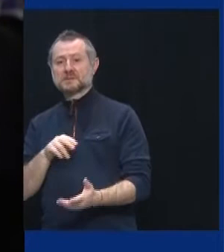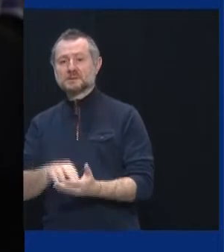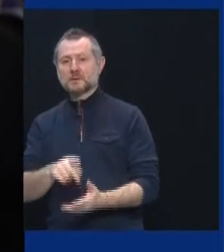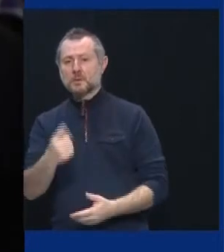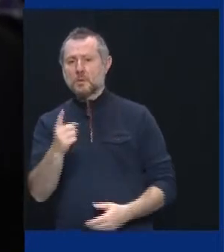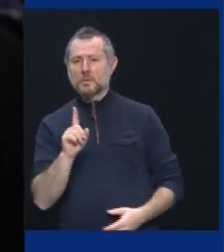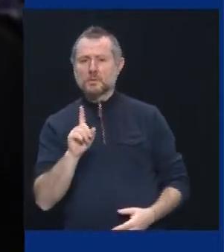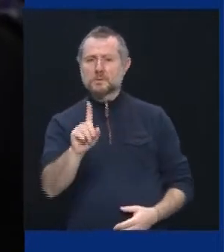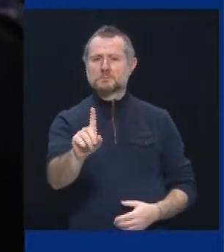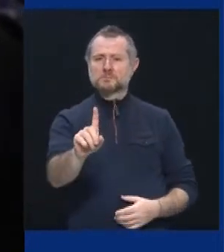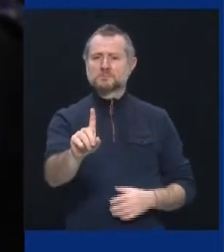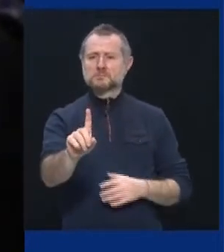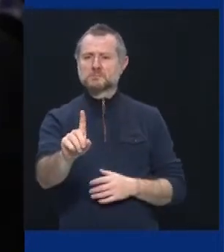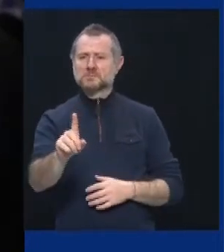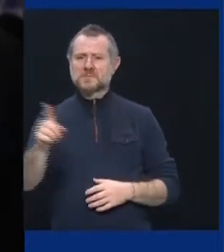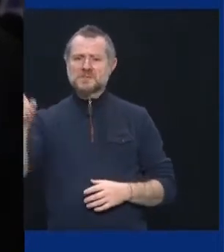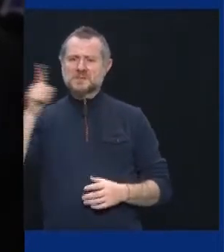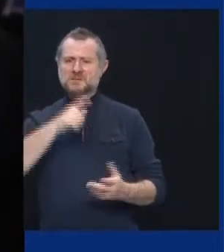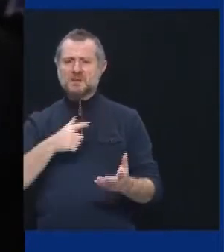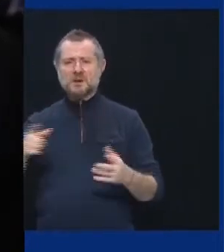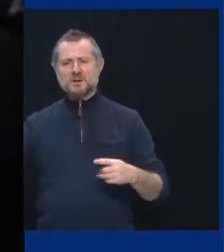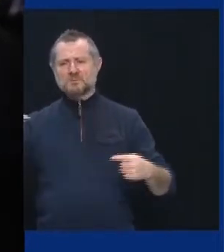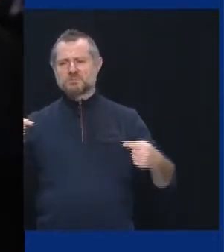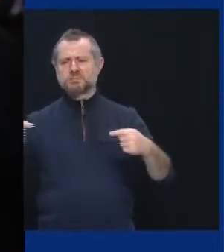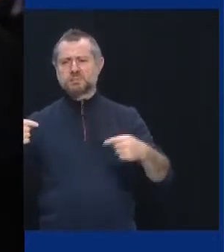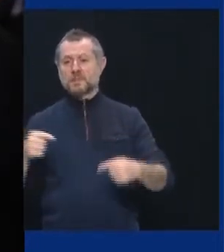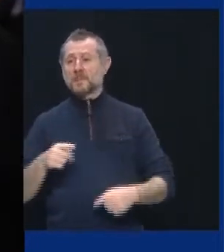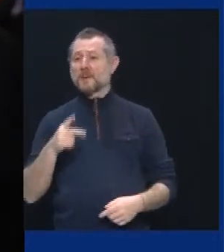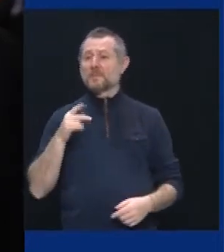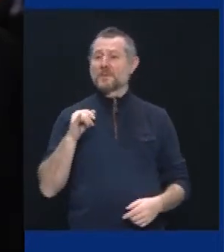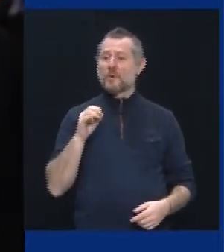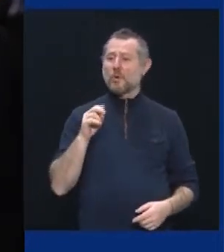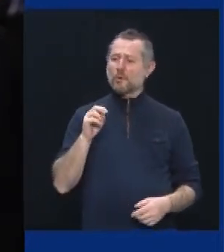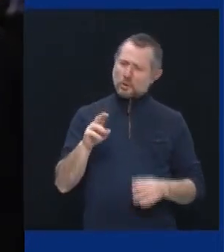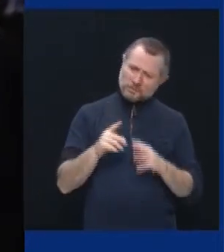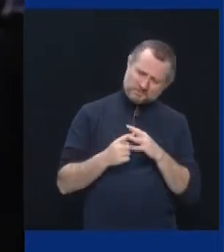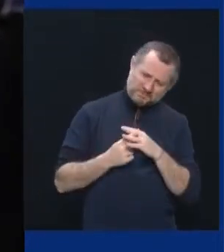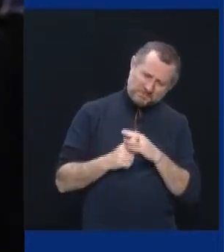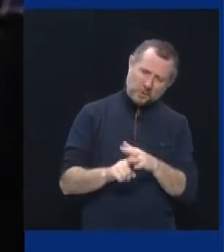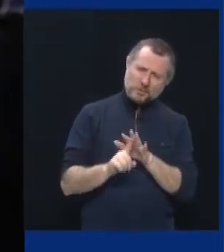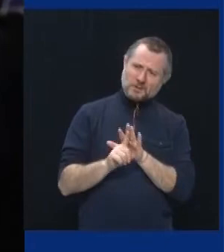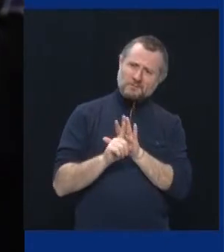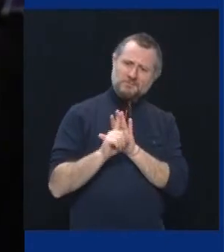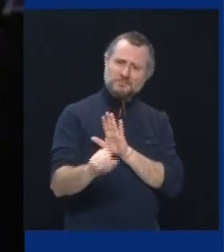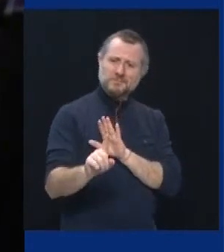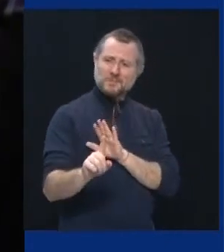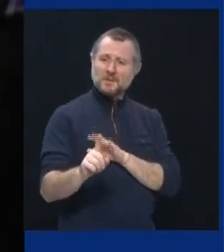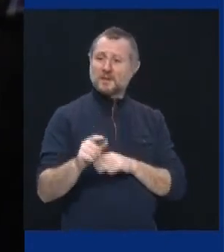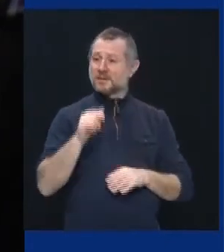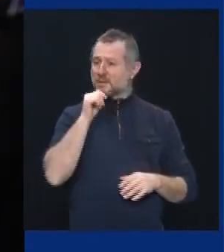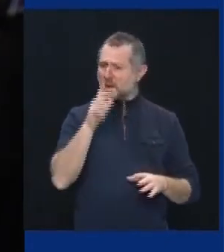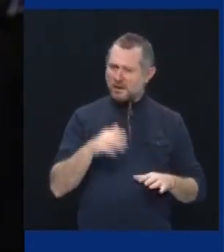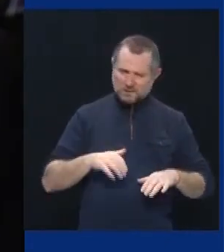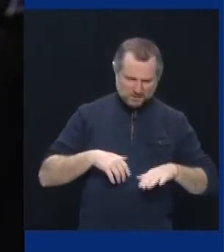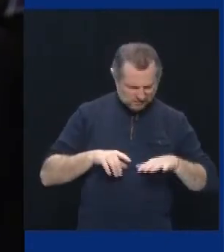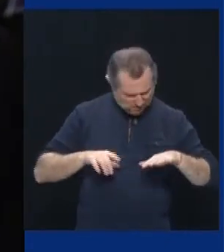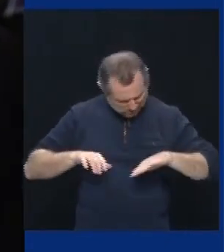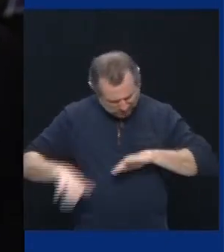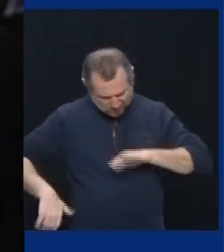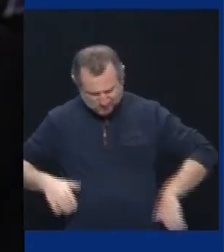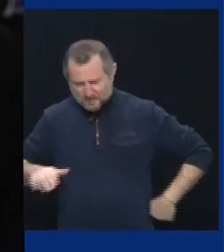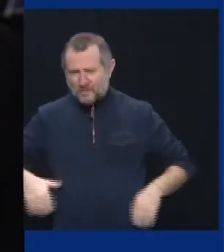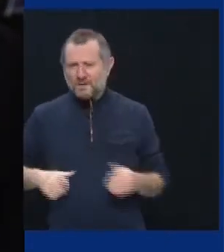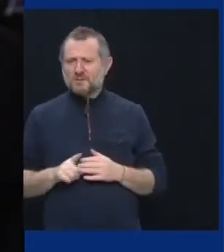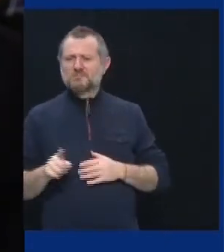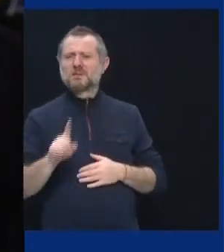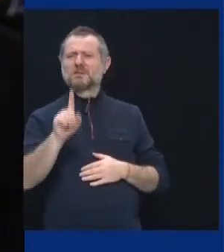a pioneer who broke trail. When you break trail, it makes it much easier for the person who's